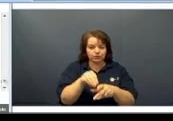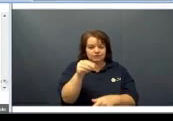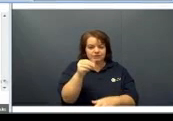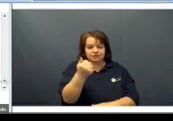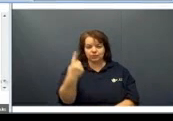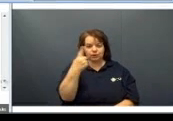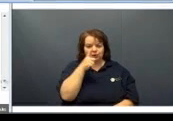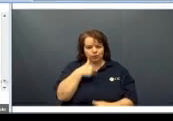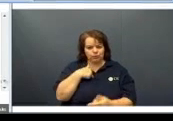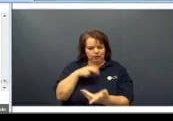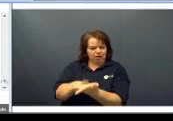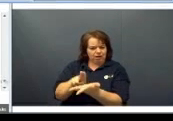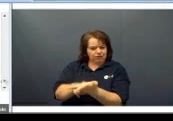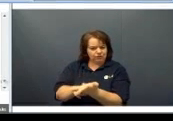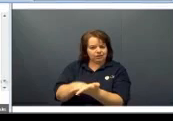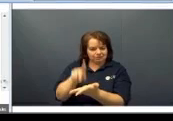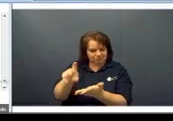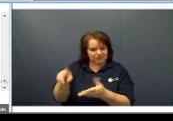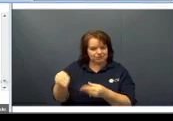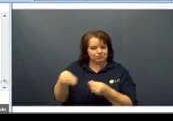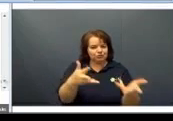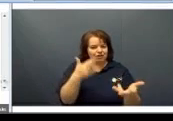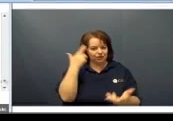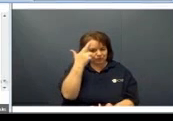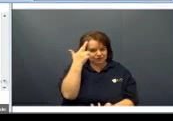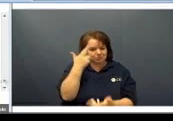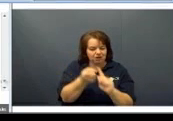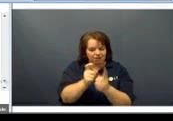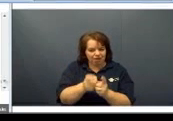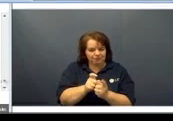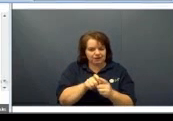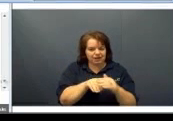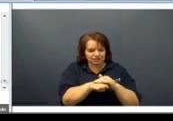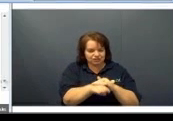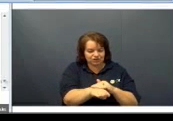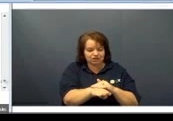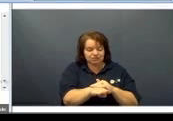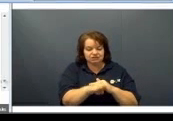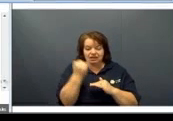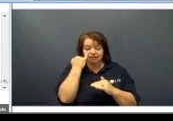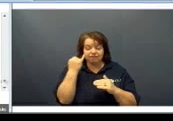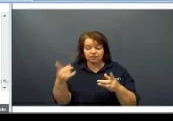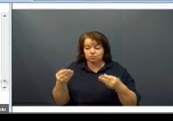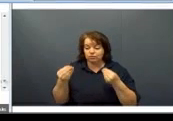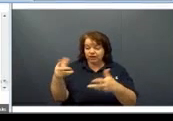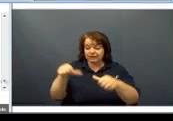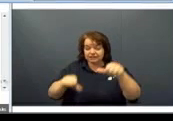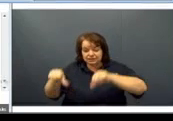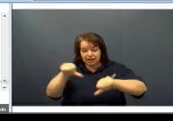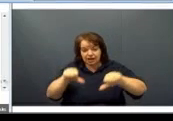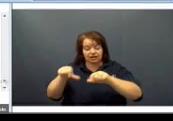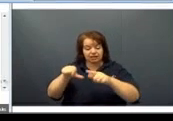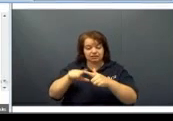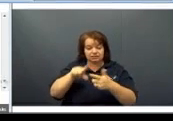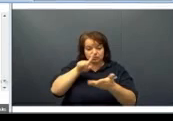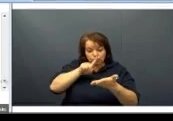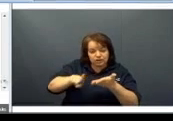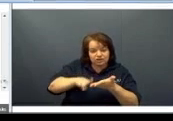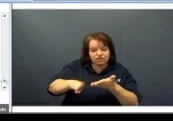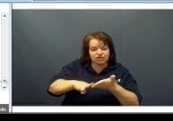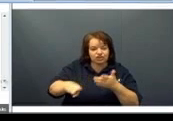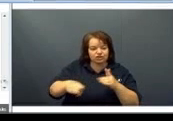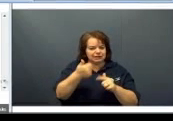That also includes anyone that we contract with. If you do science and research